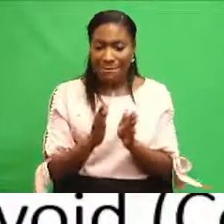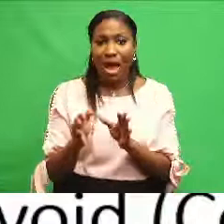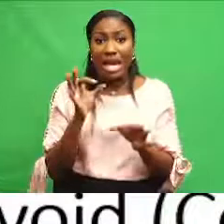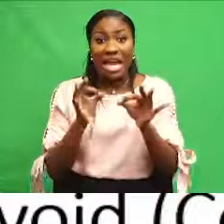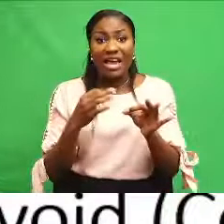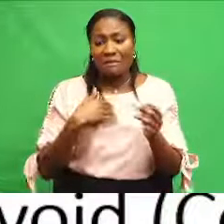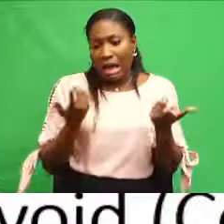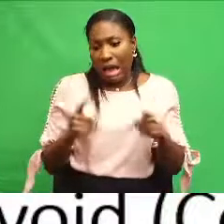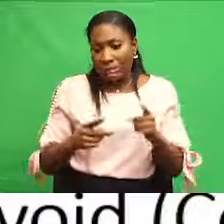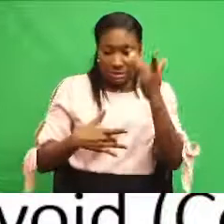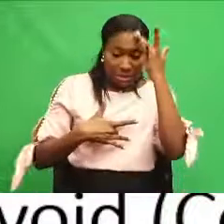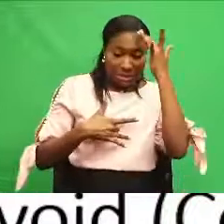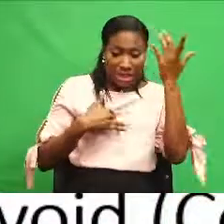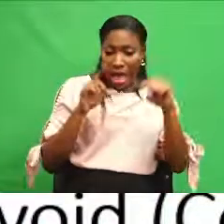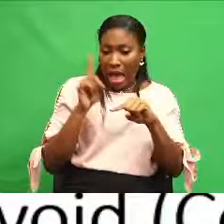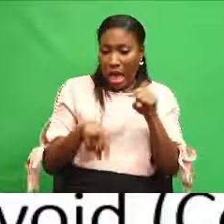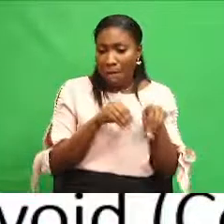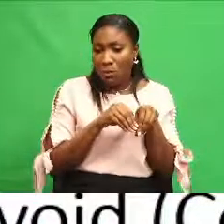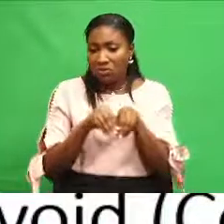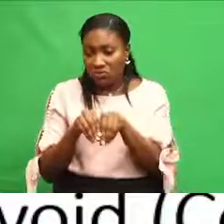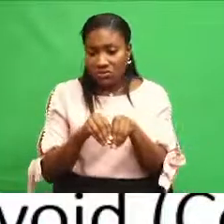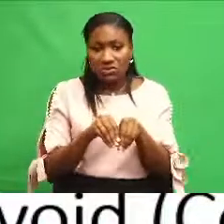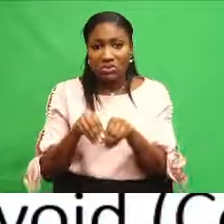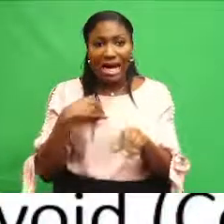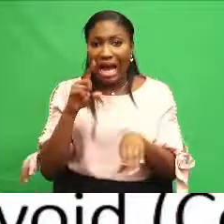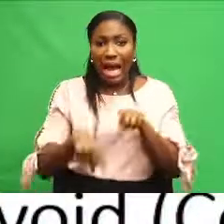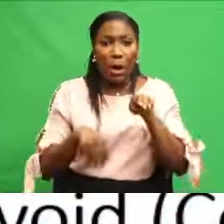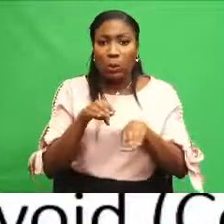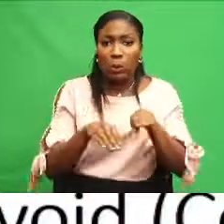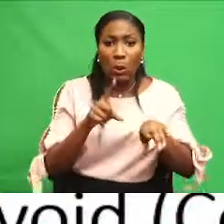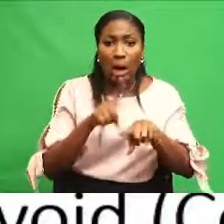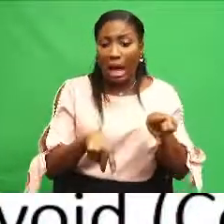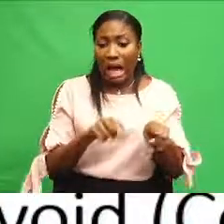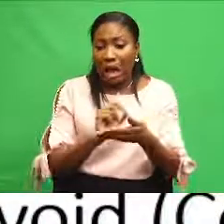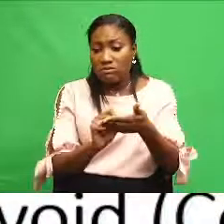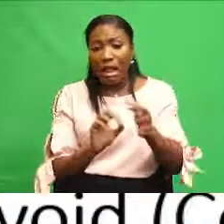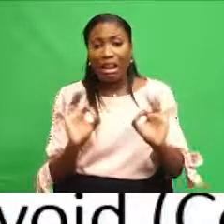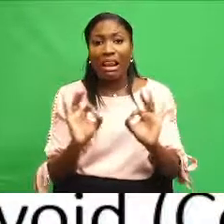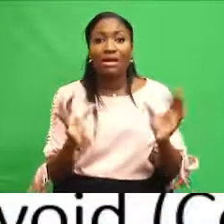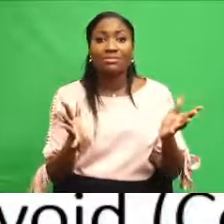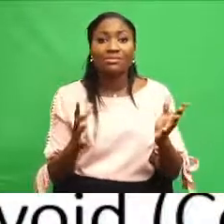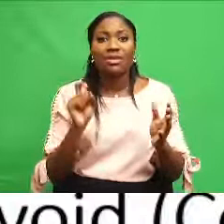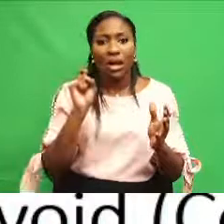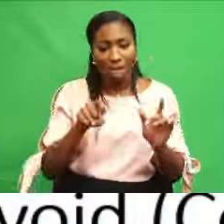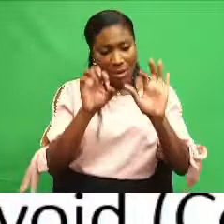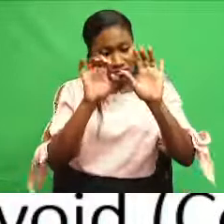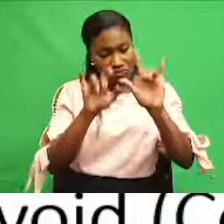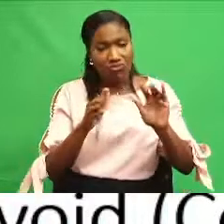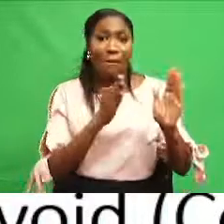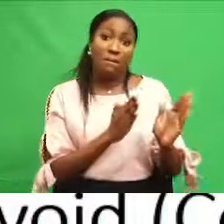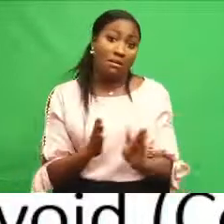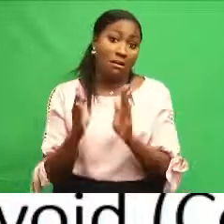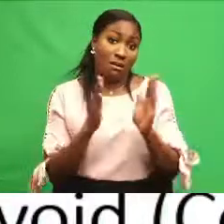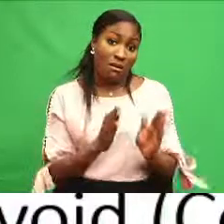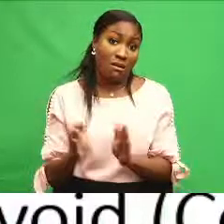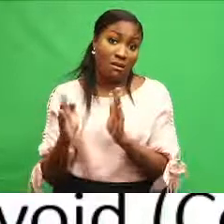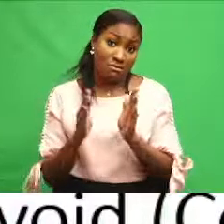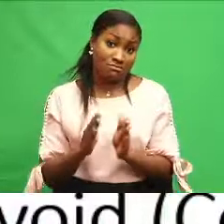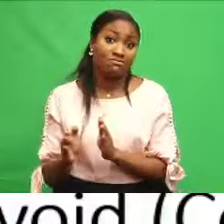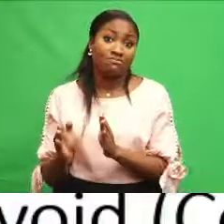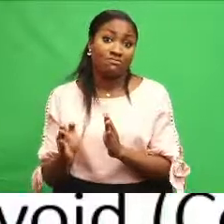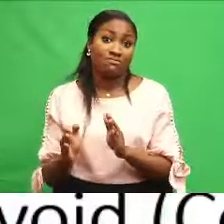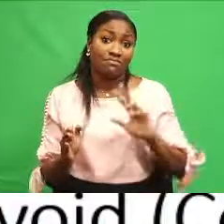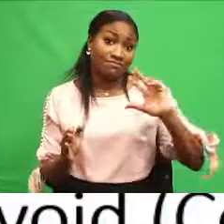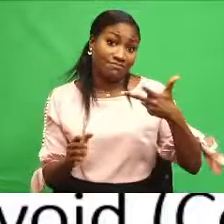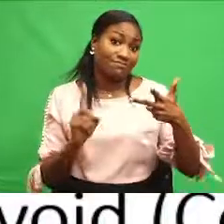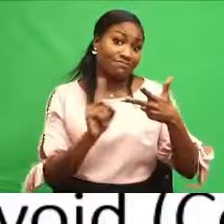Another mistake, improper ownership of assets. Now, one of the problems we have in our society in Trinidad and Tobago is